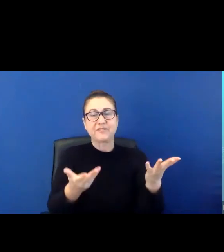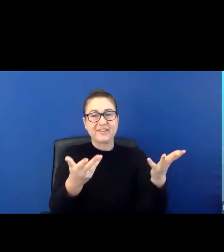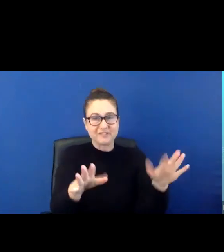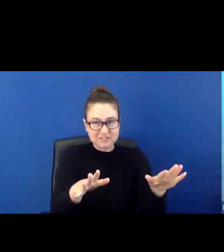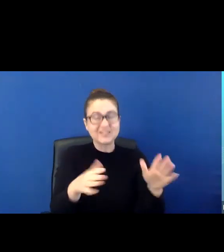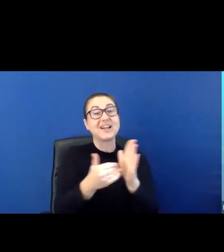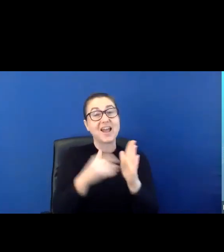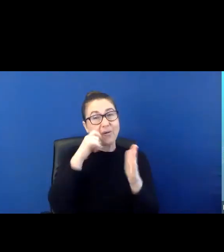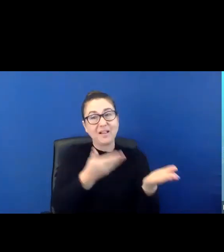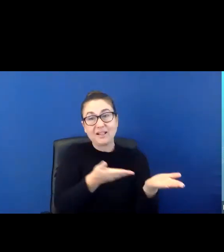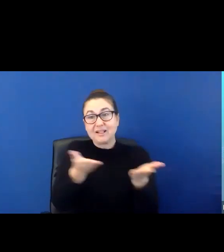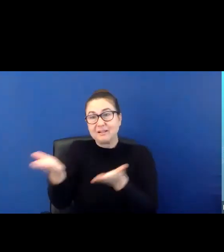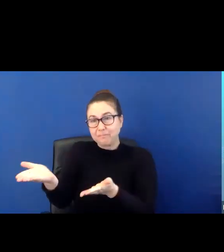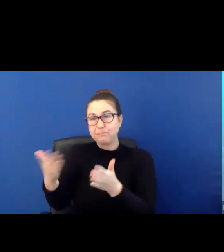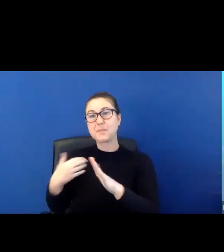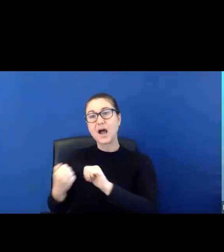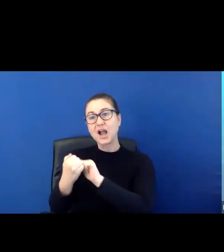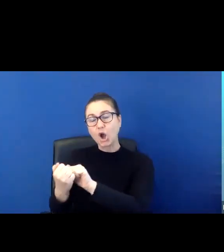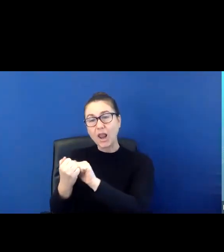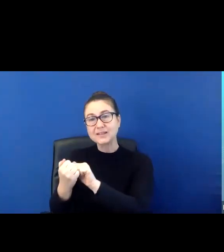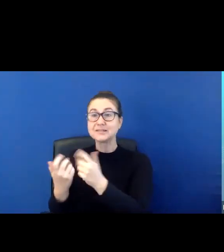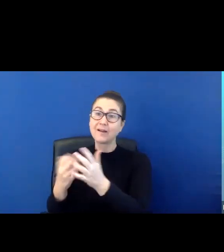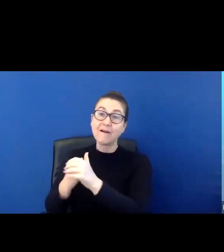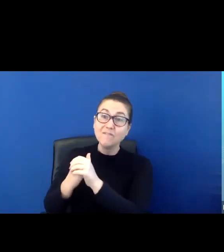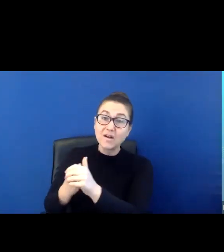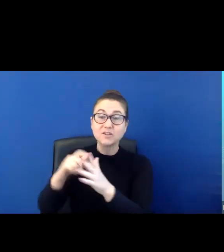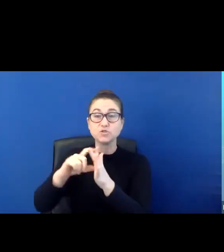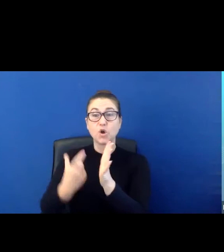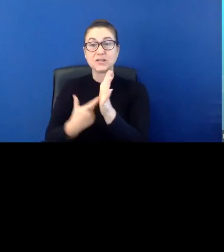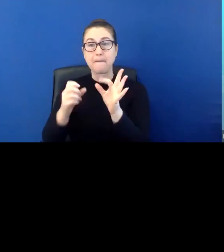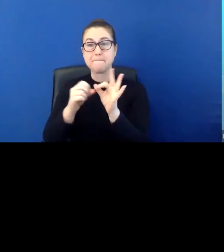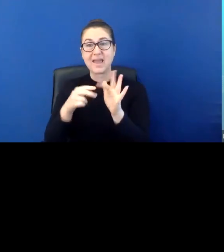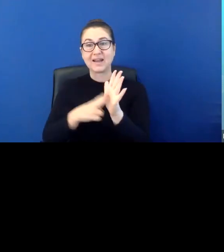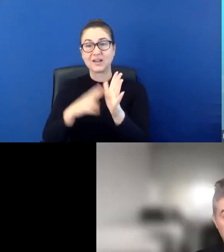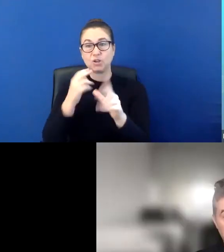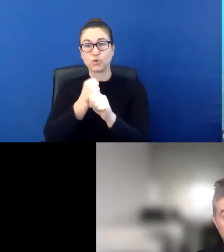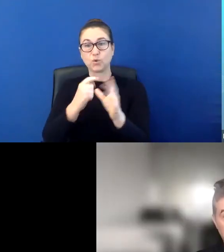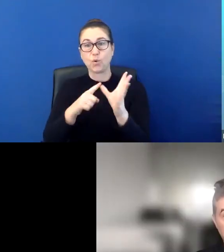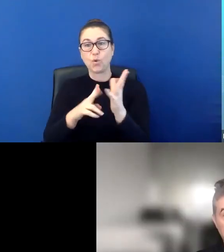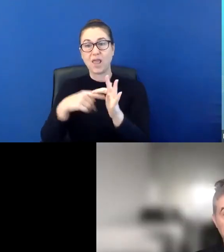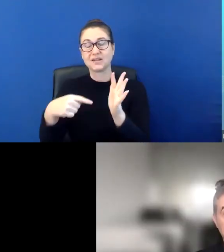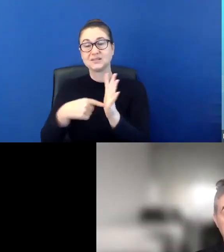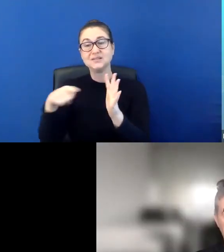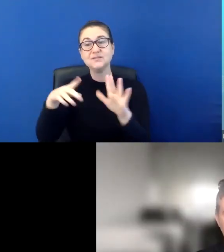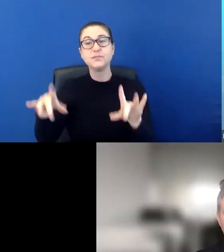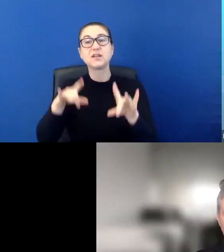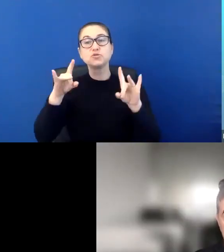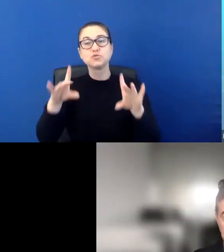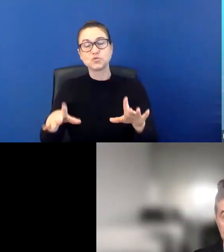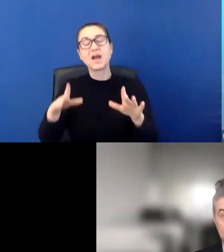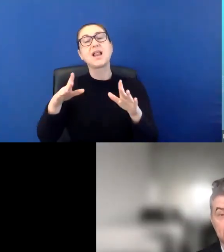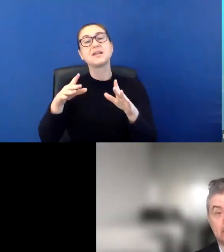to my colleague and friend, Dr. Ben Gauntlett, who is Australia's Disability Discrimination